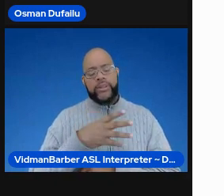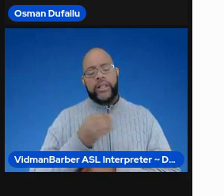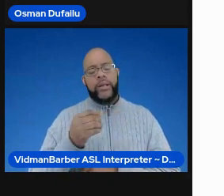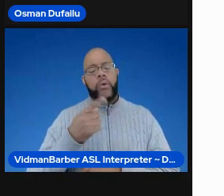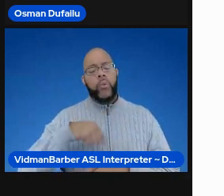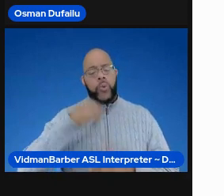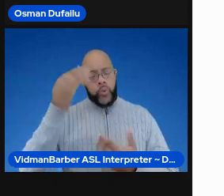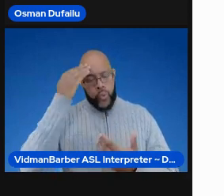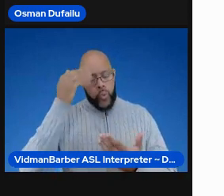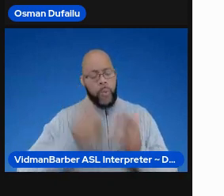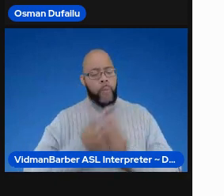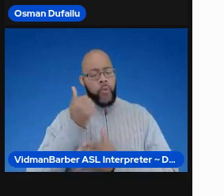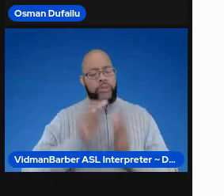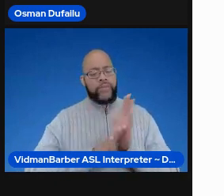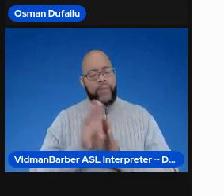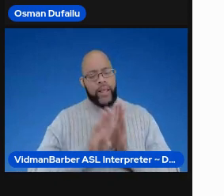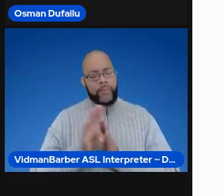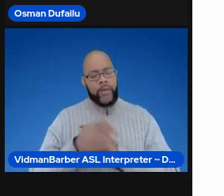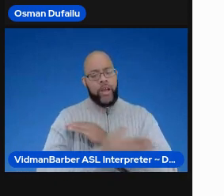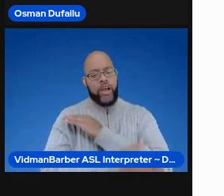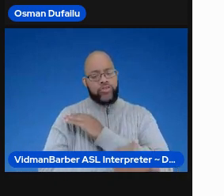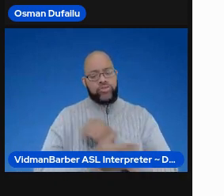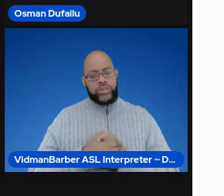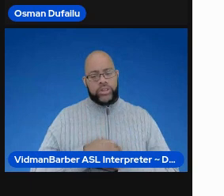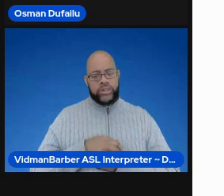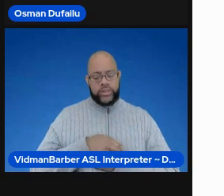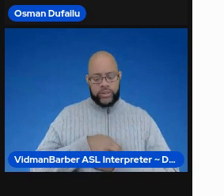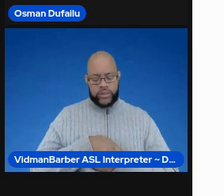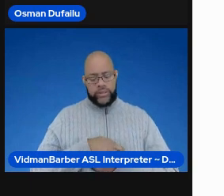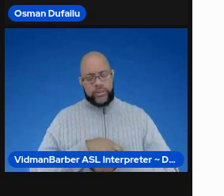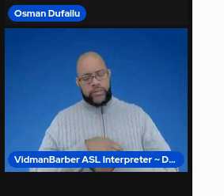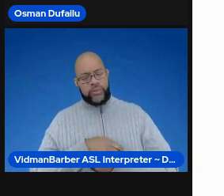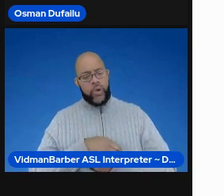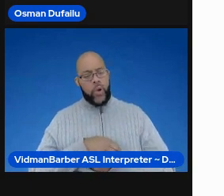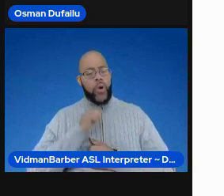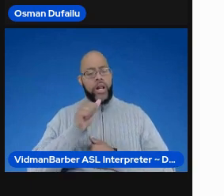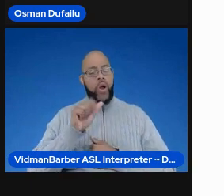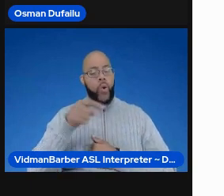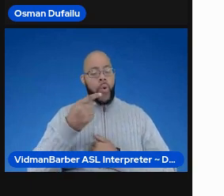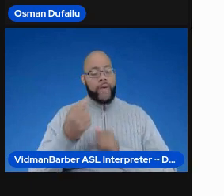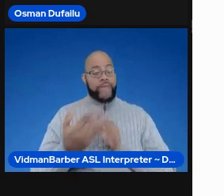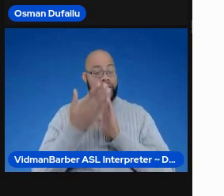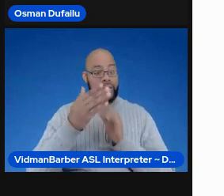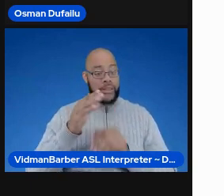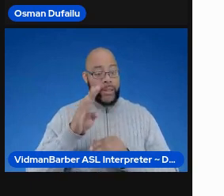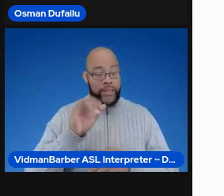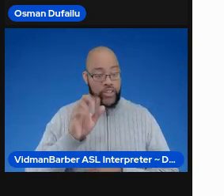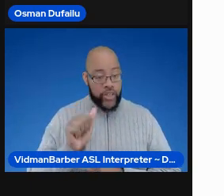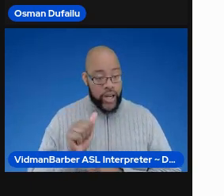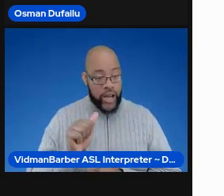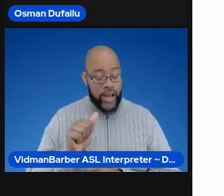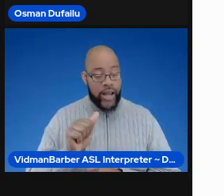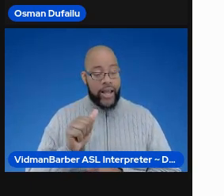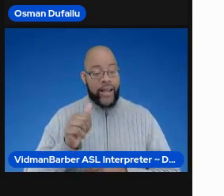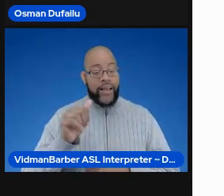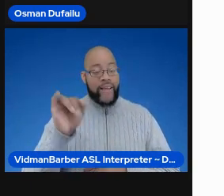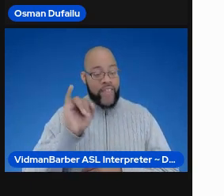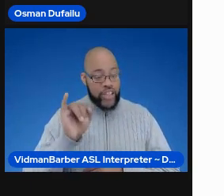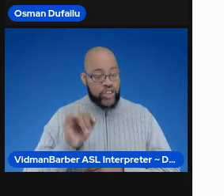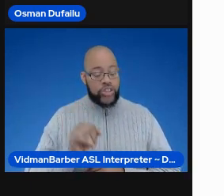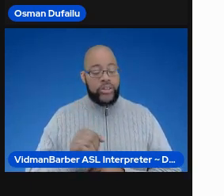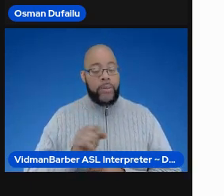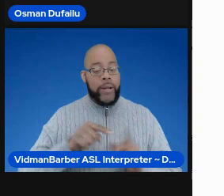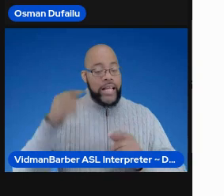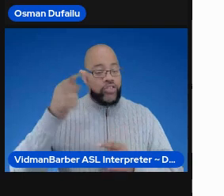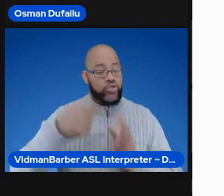know in most of our developing countries, uh, we are not only faced by bacterial or viral infection. History